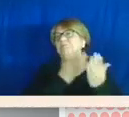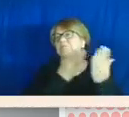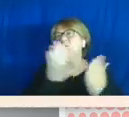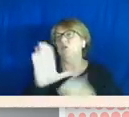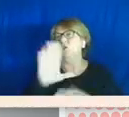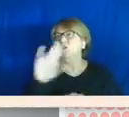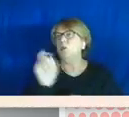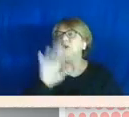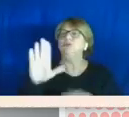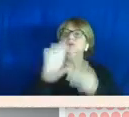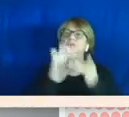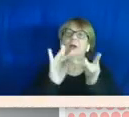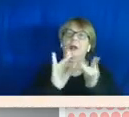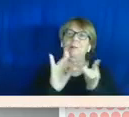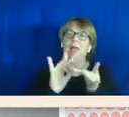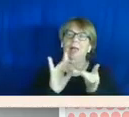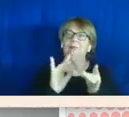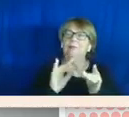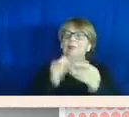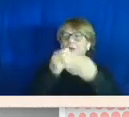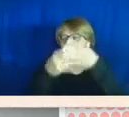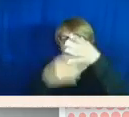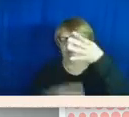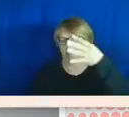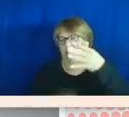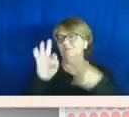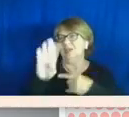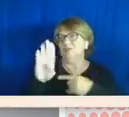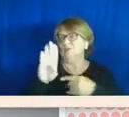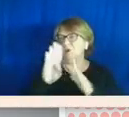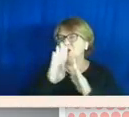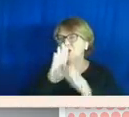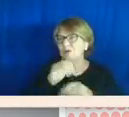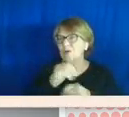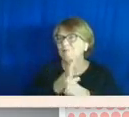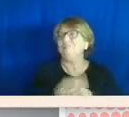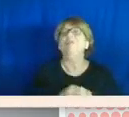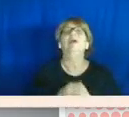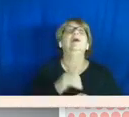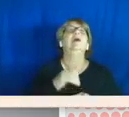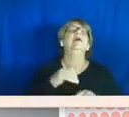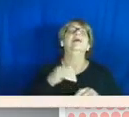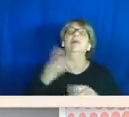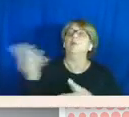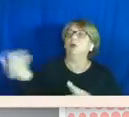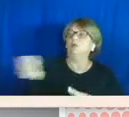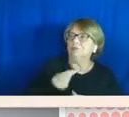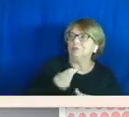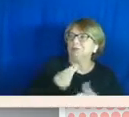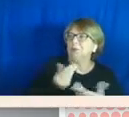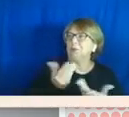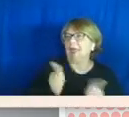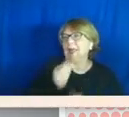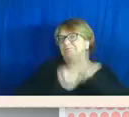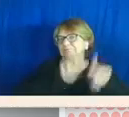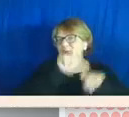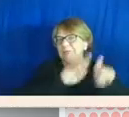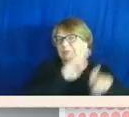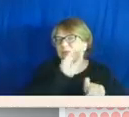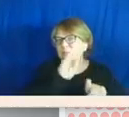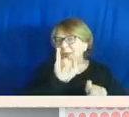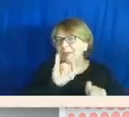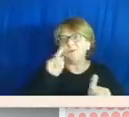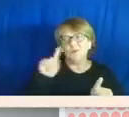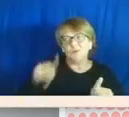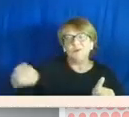the comment field in the Facebook video, and we'll have somebody sharing those with us so we can ask Bobby on your behalf. I know